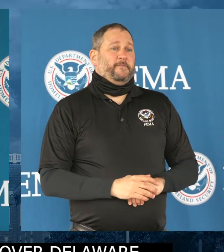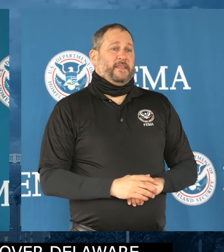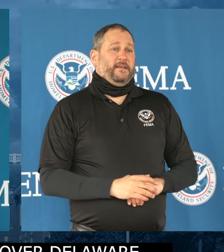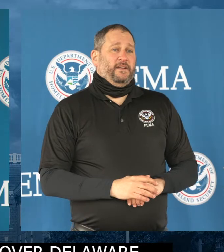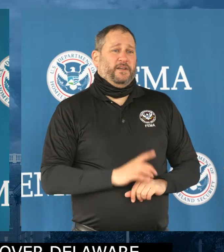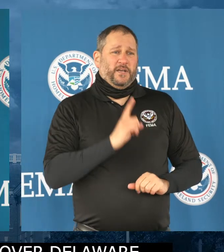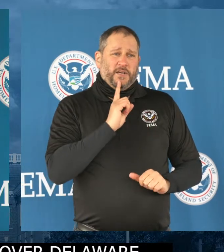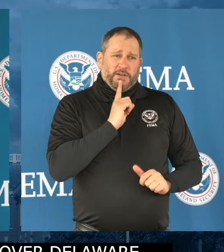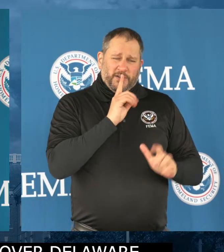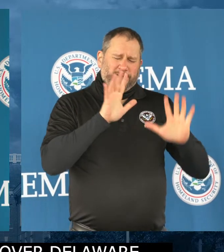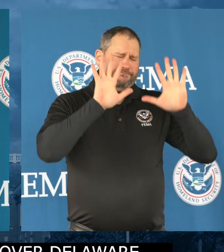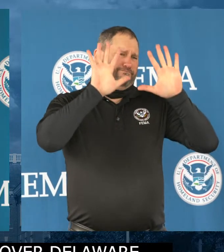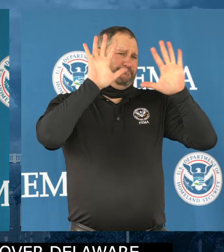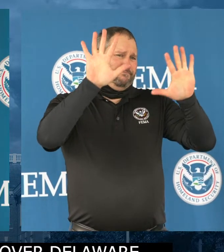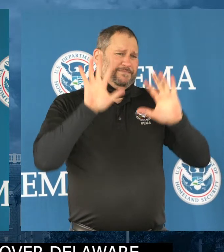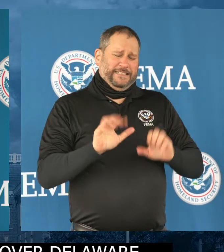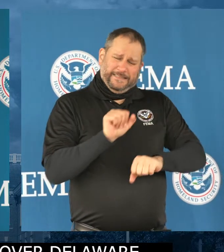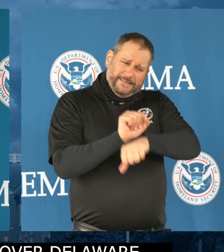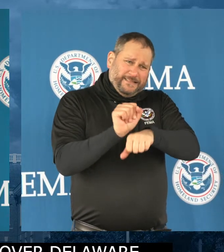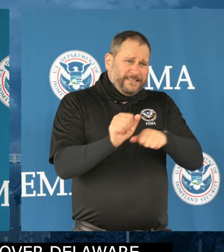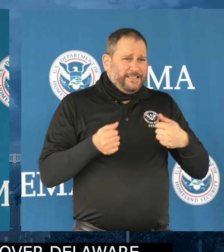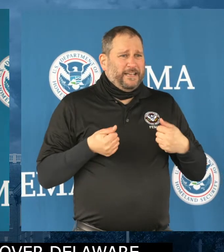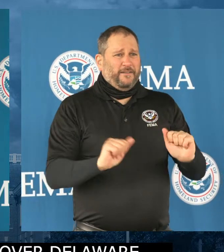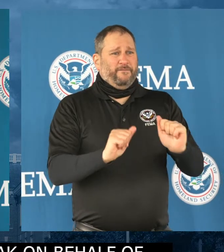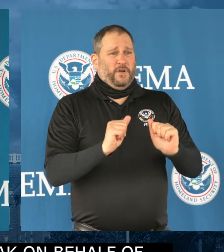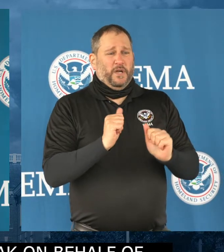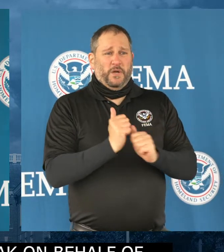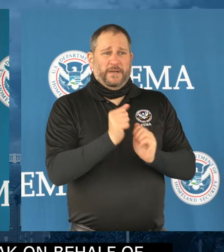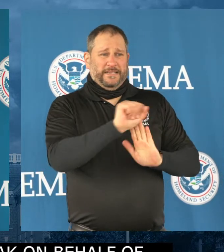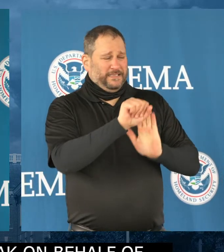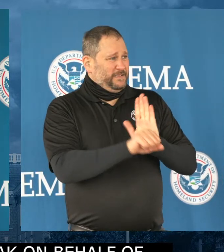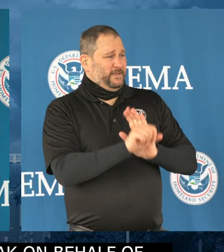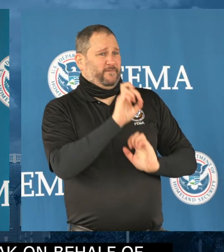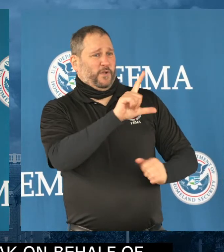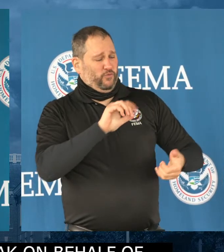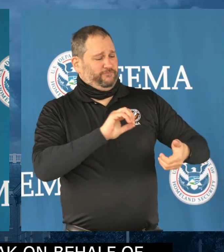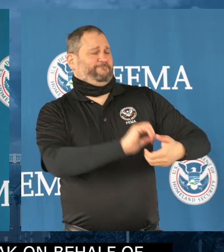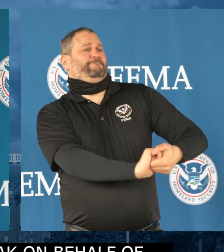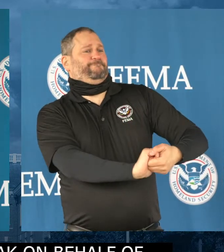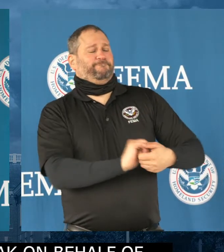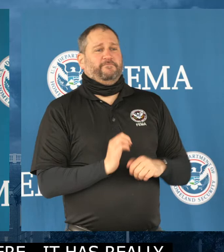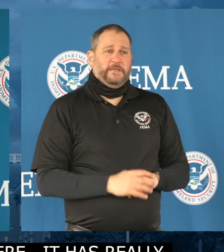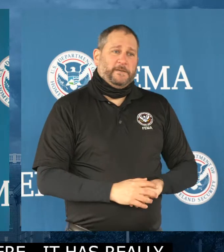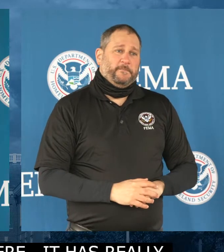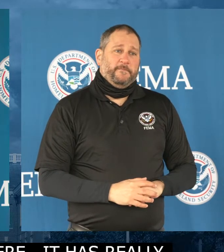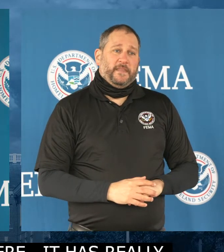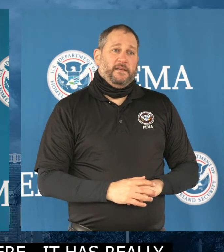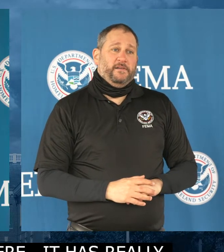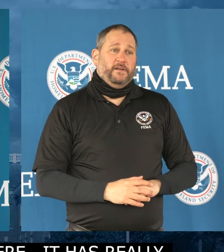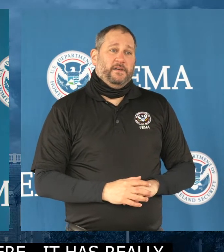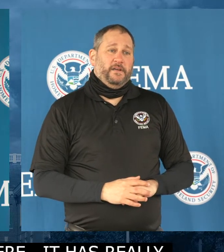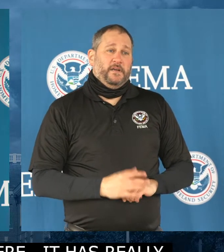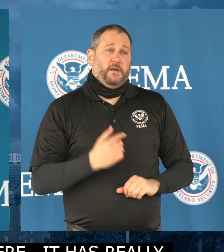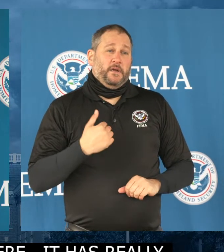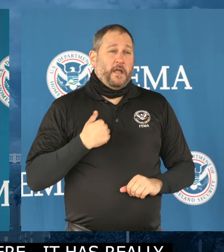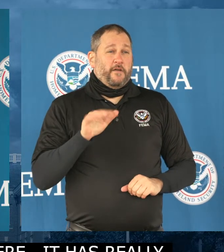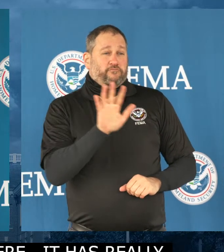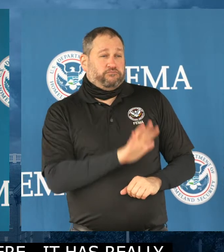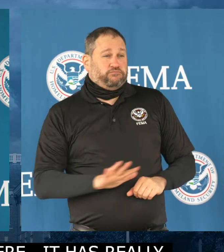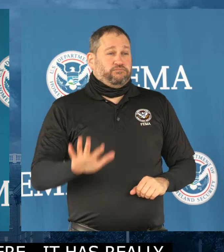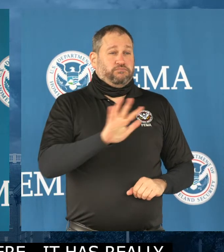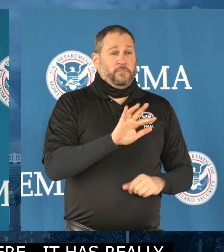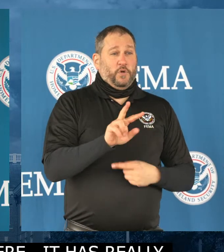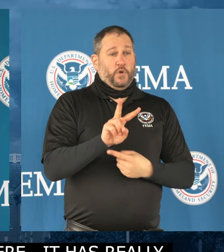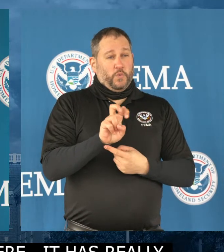an amazing effort to work together with the state of Delaware. We have approximately 214 to